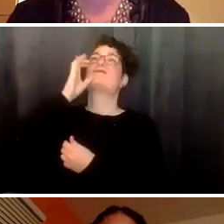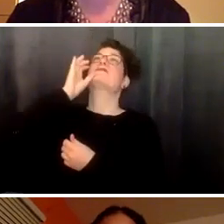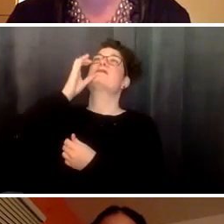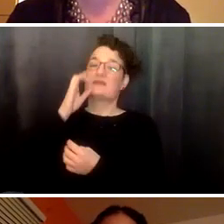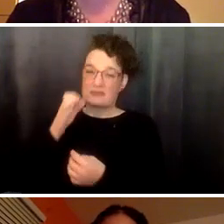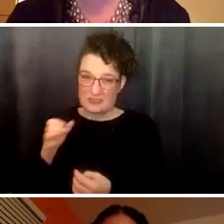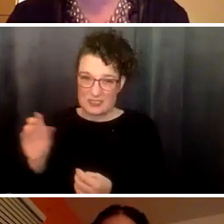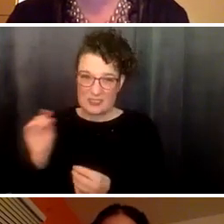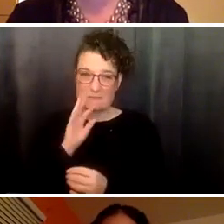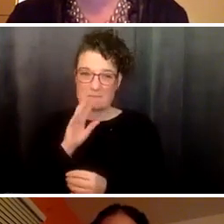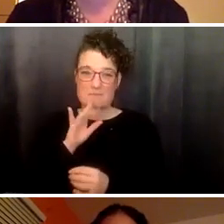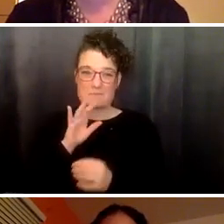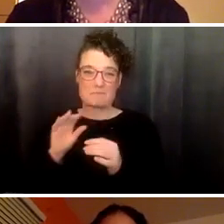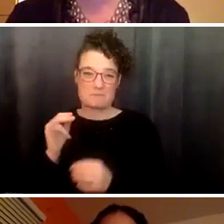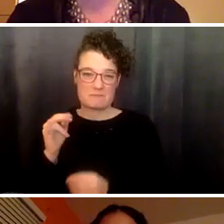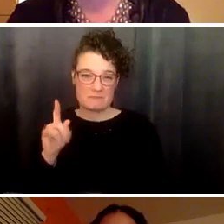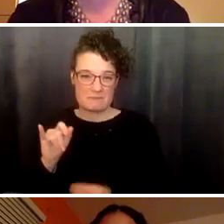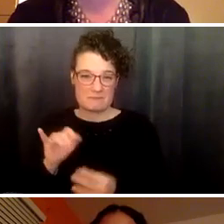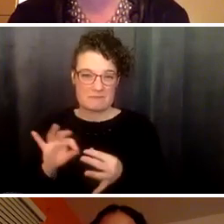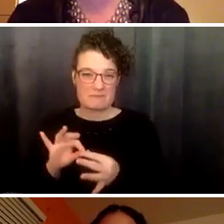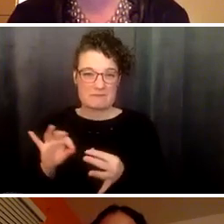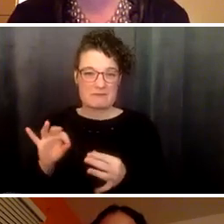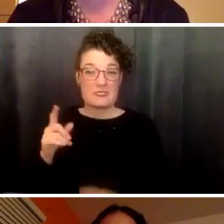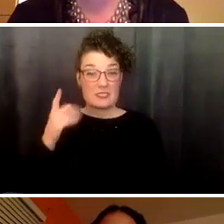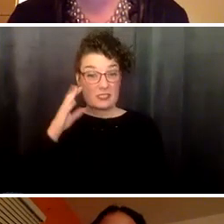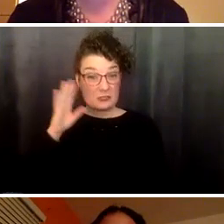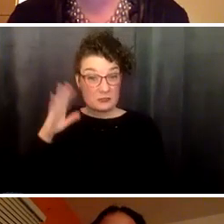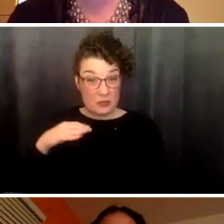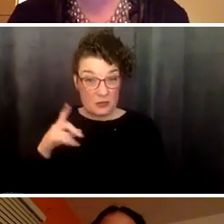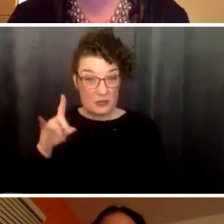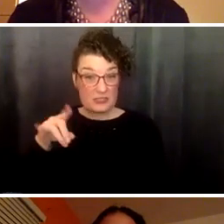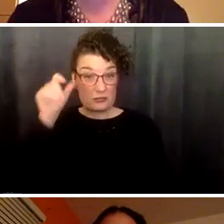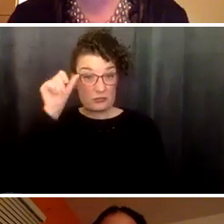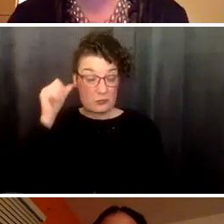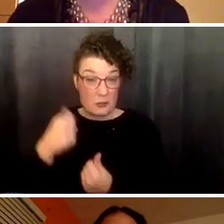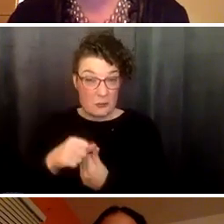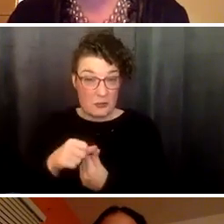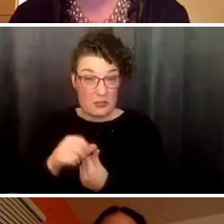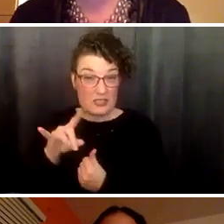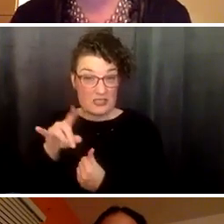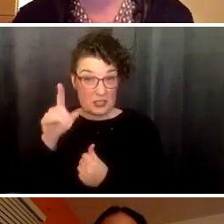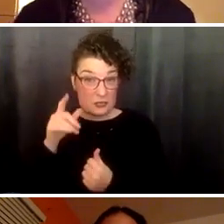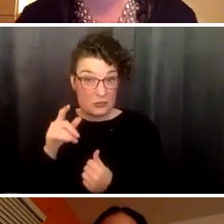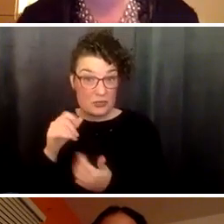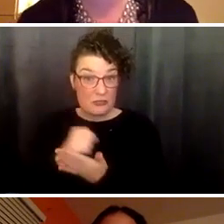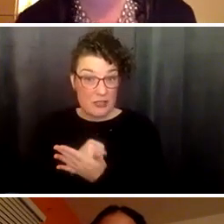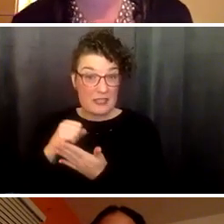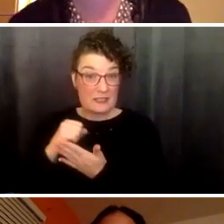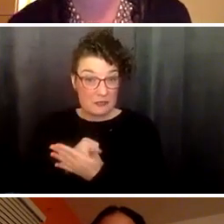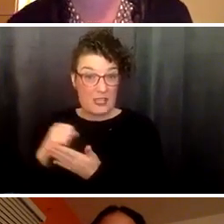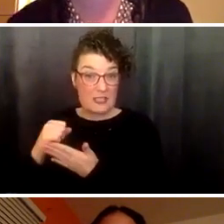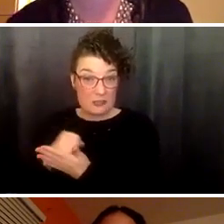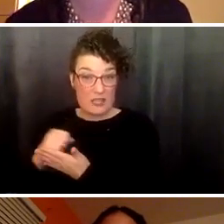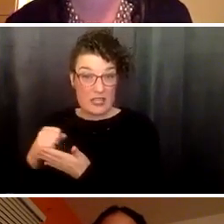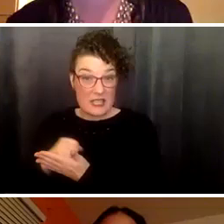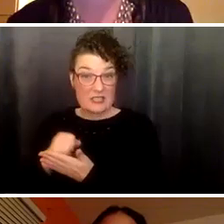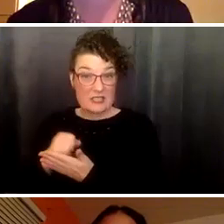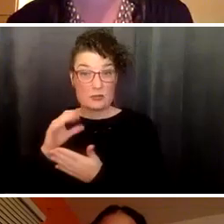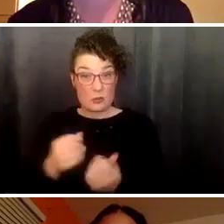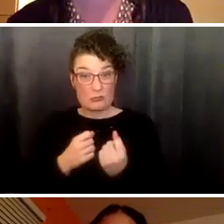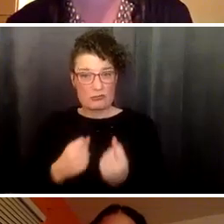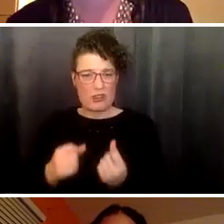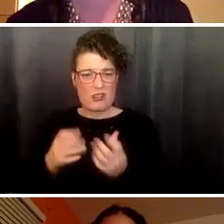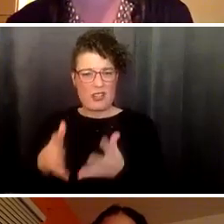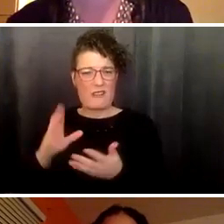ho jabe. Did you know? Did you remember? Did you erase so forcefully that there were